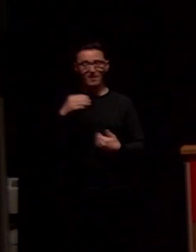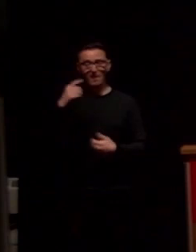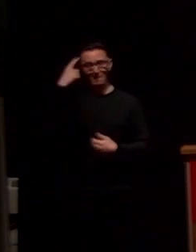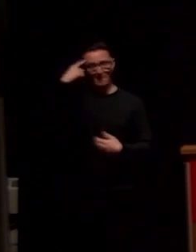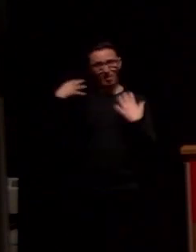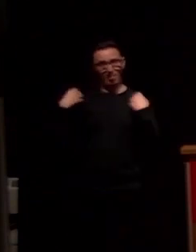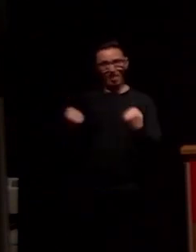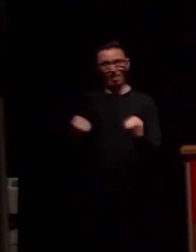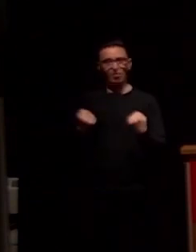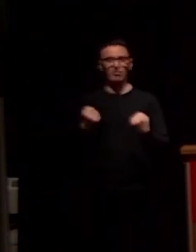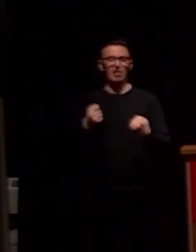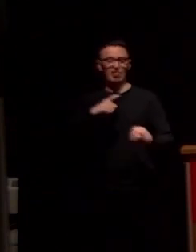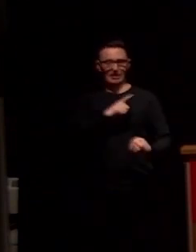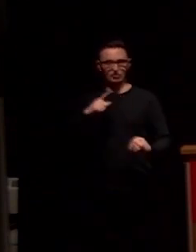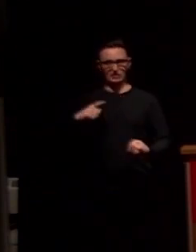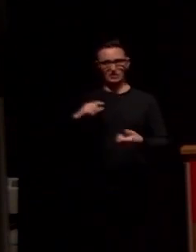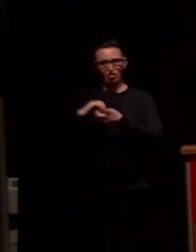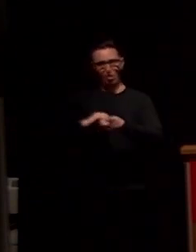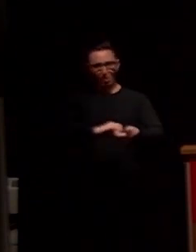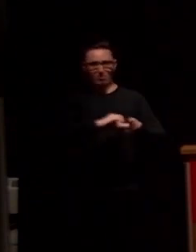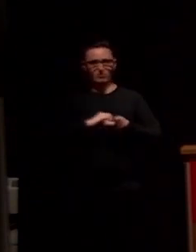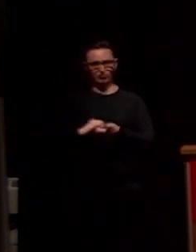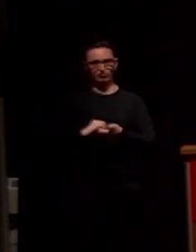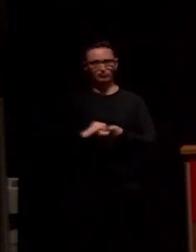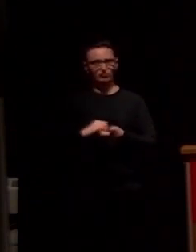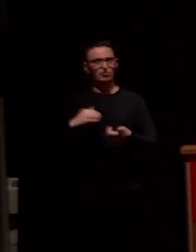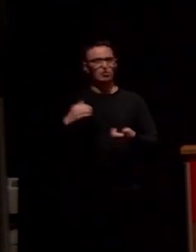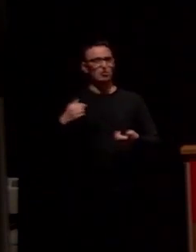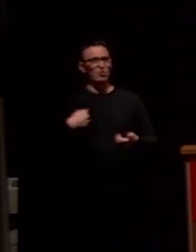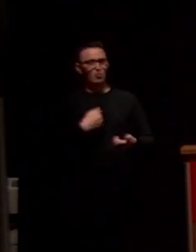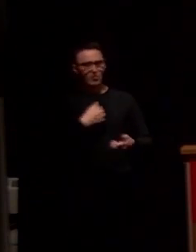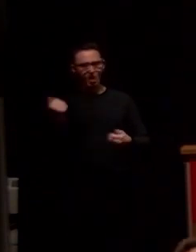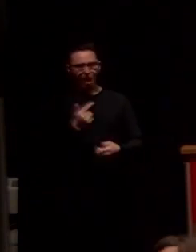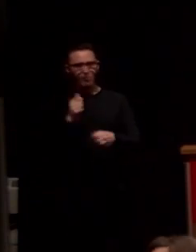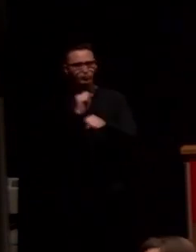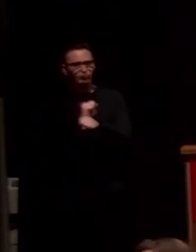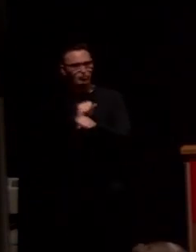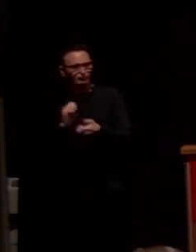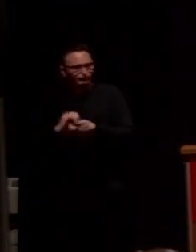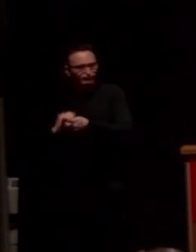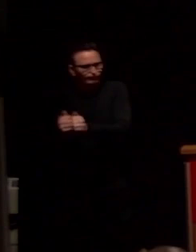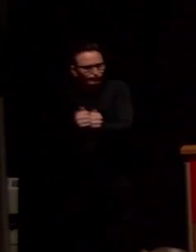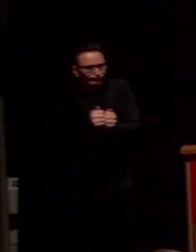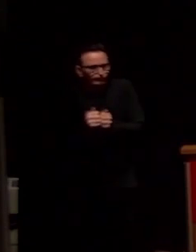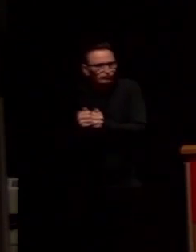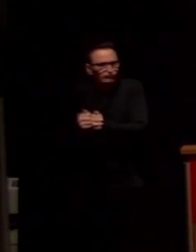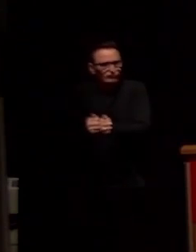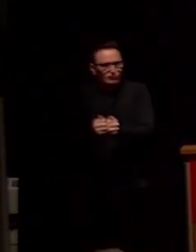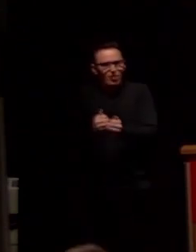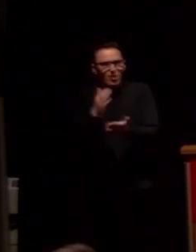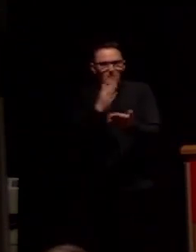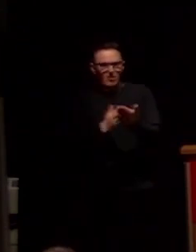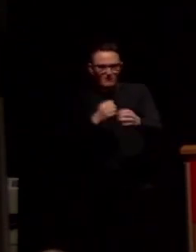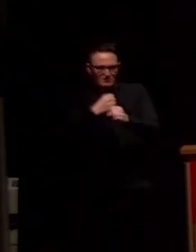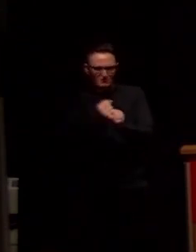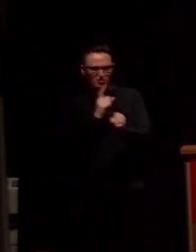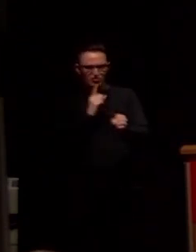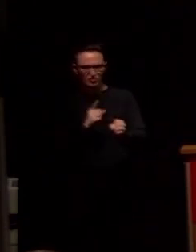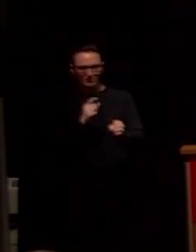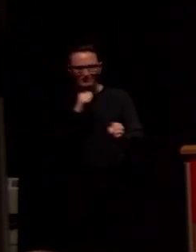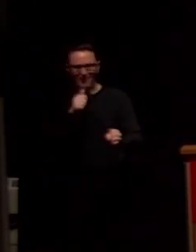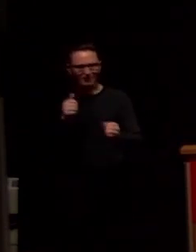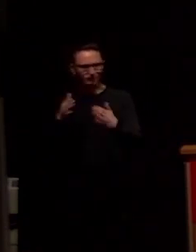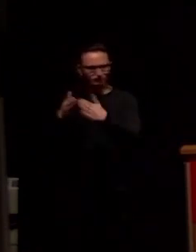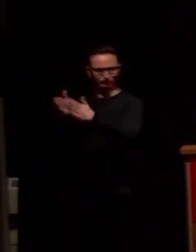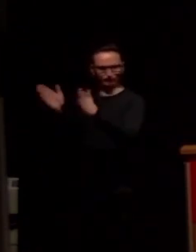Legislative Coalition. And it's over 40 organizations, and we all work together. Part of it is kind of making sure we're not airing our dirty laundry in